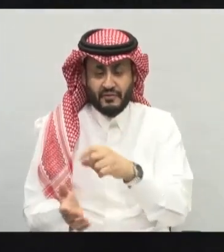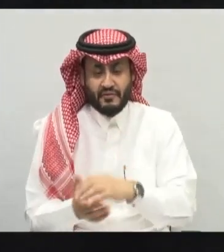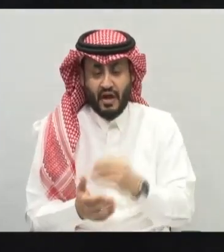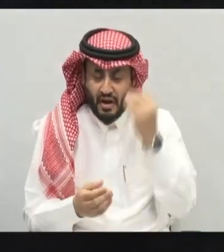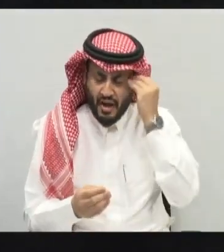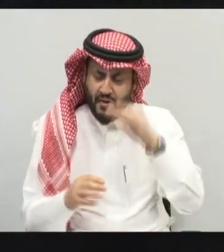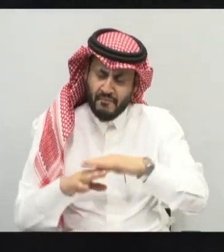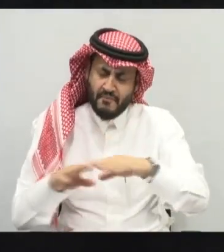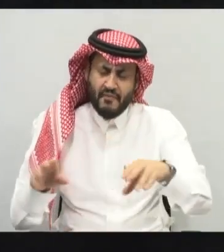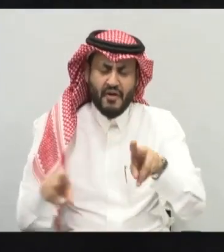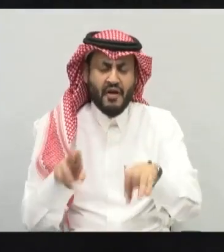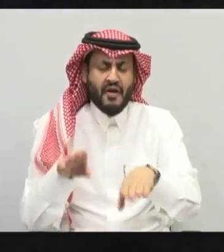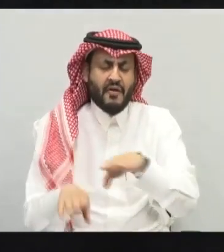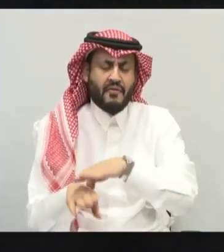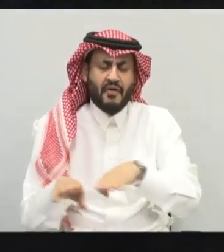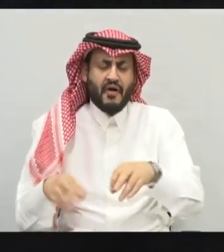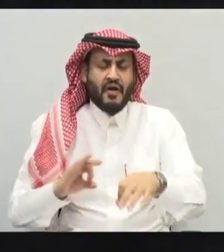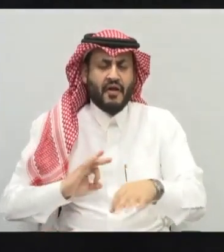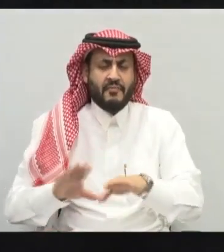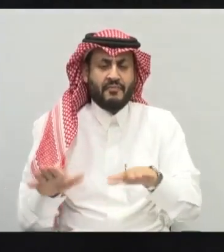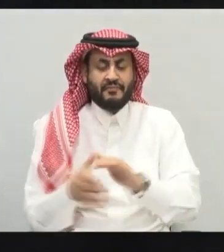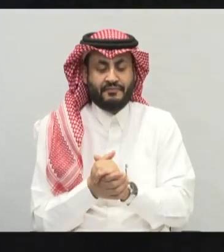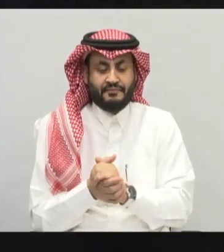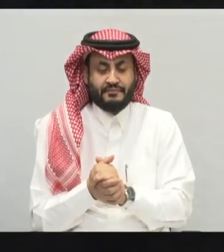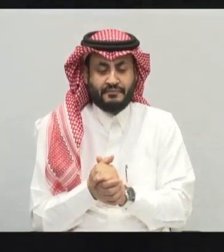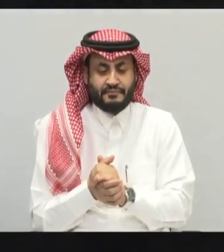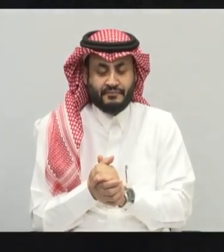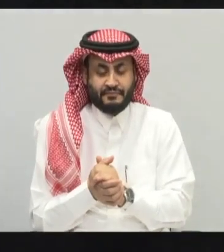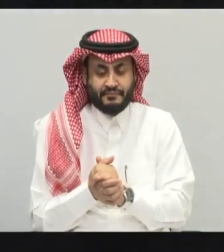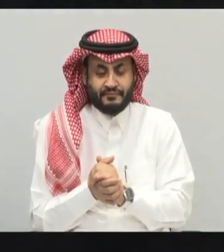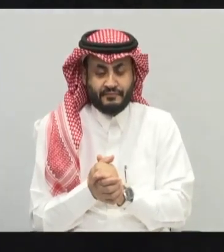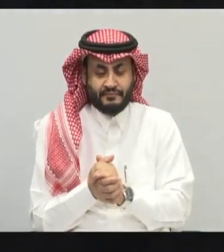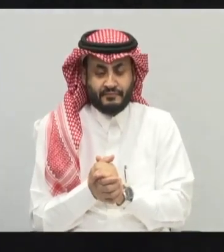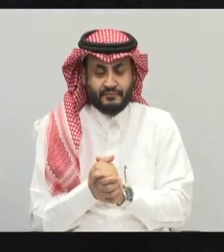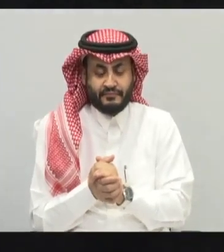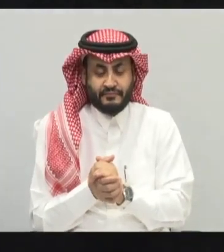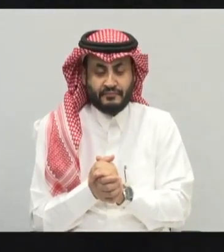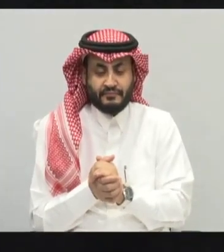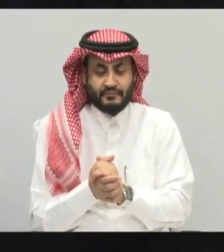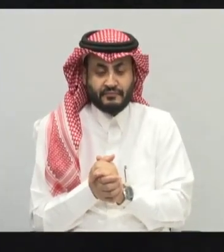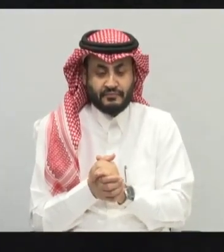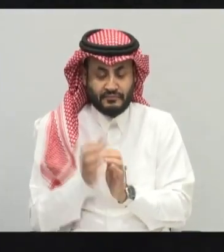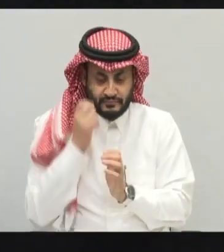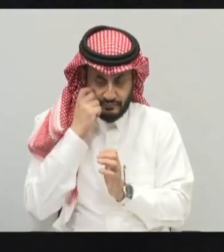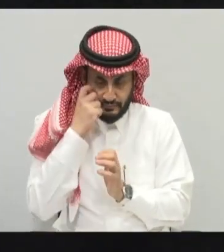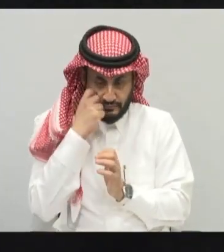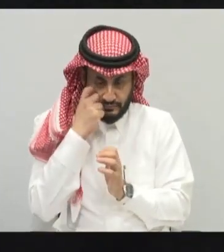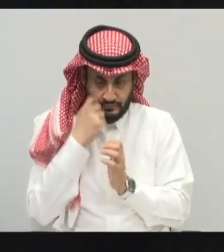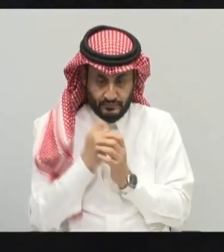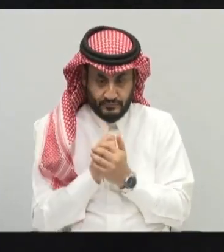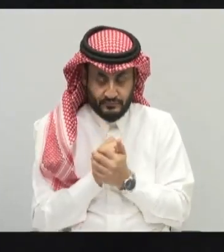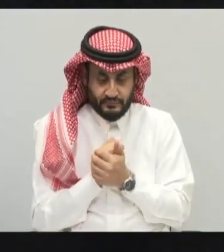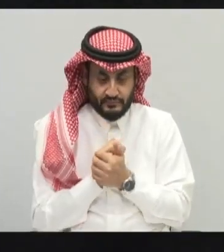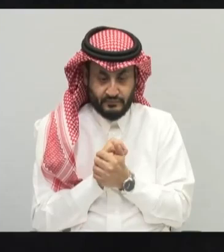used to the Customs or the local Customs the local culture of that place so this is the second or the other